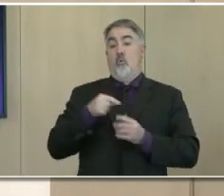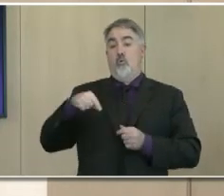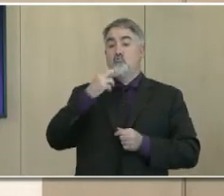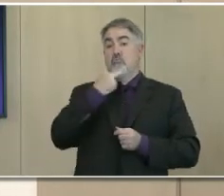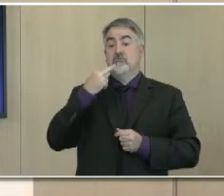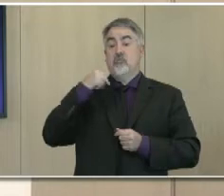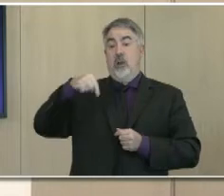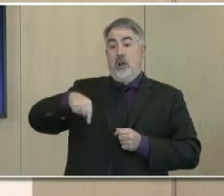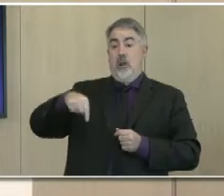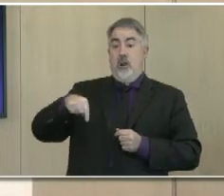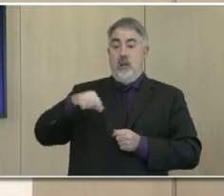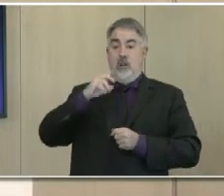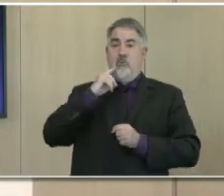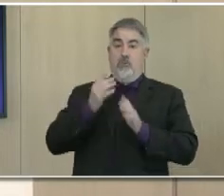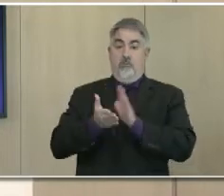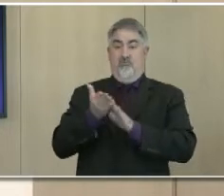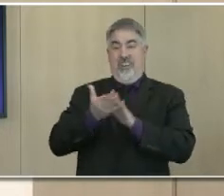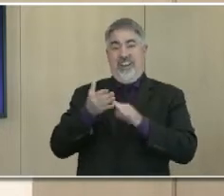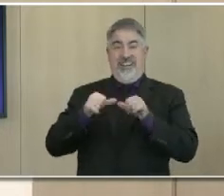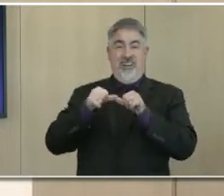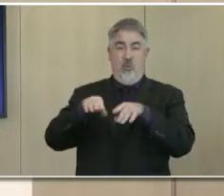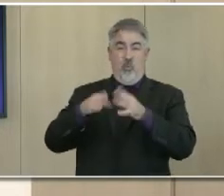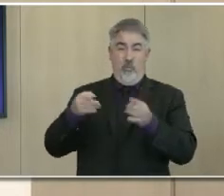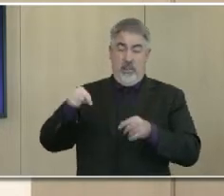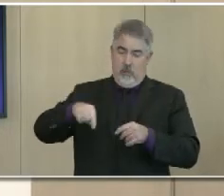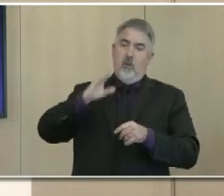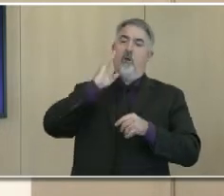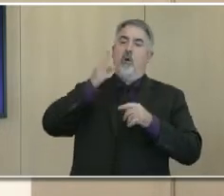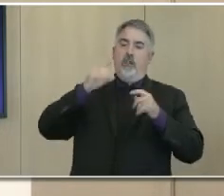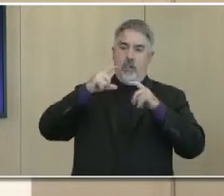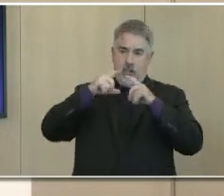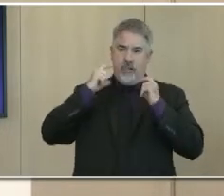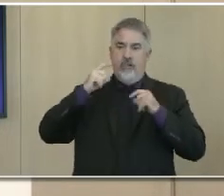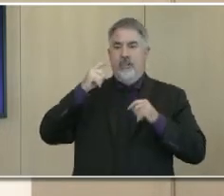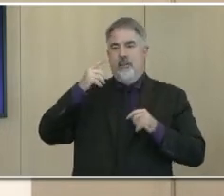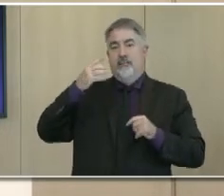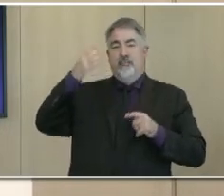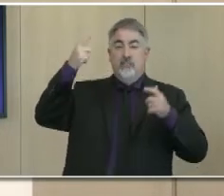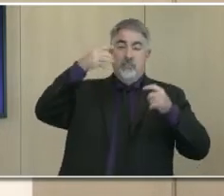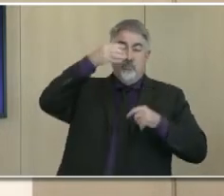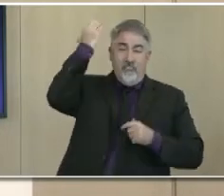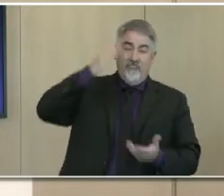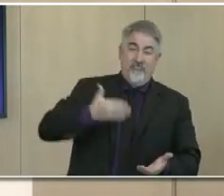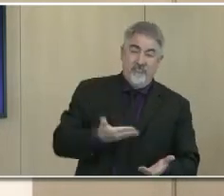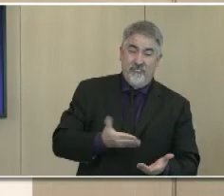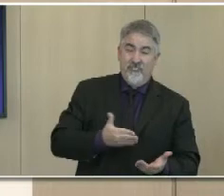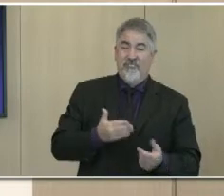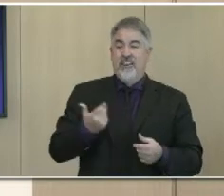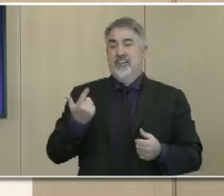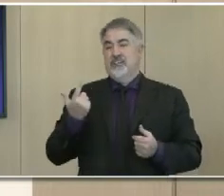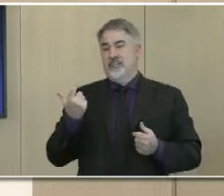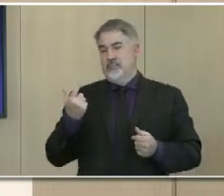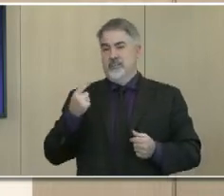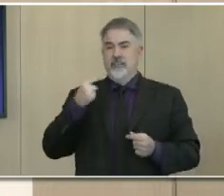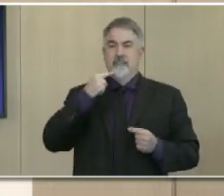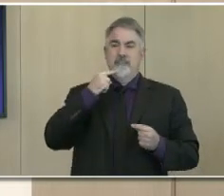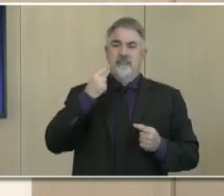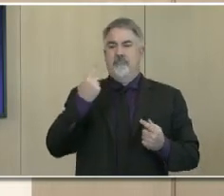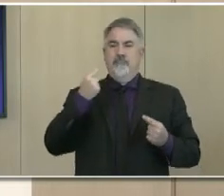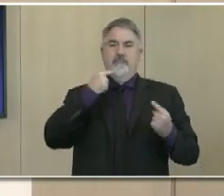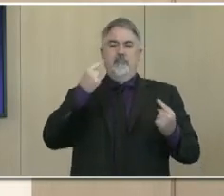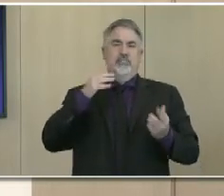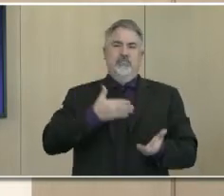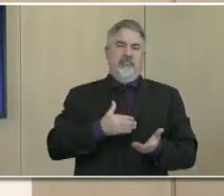safely. As a restaurant chef and owner of Terra American Bistro and Buns Burger Joint, safety and sanitation is on my